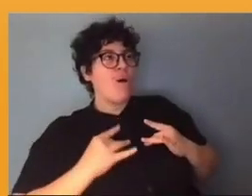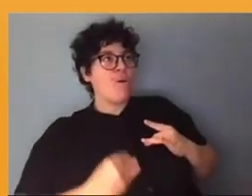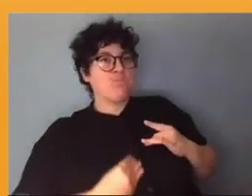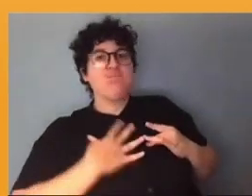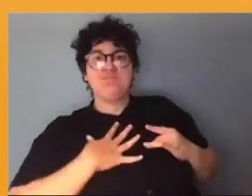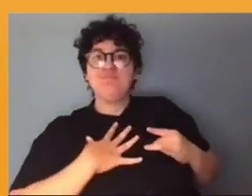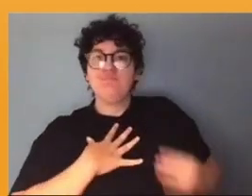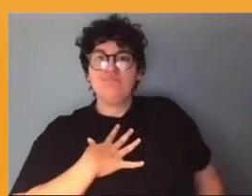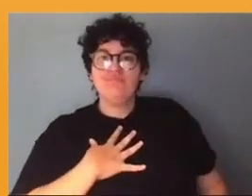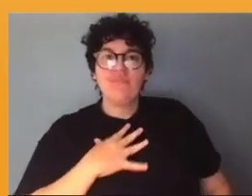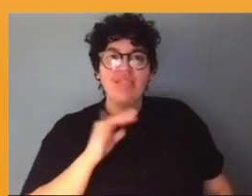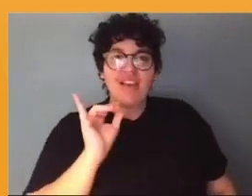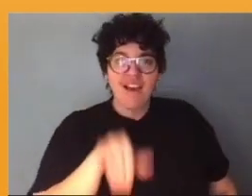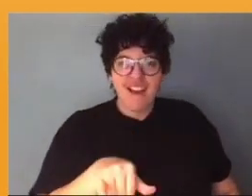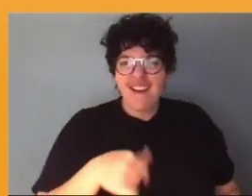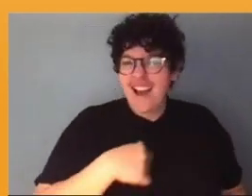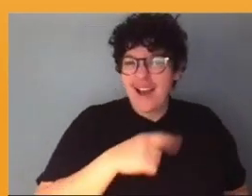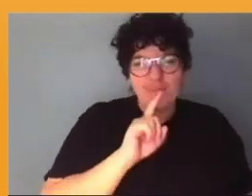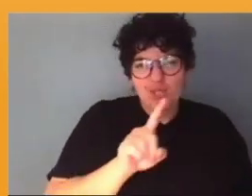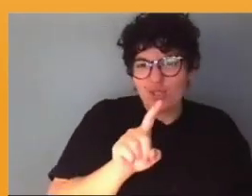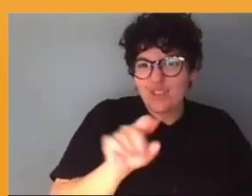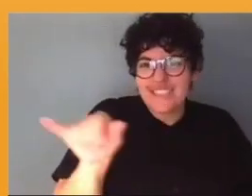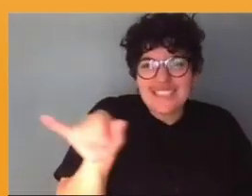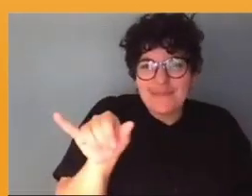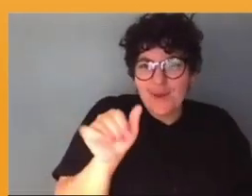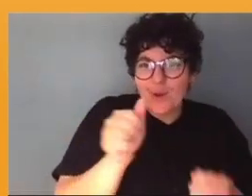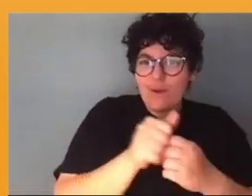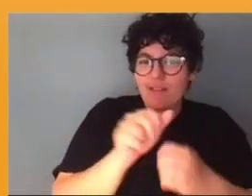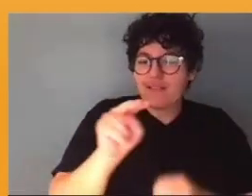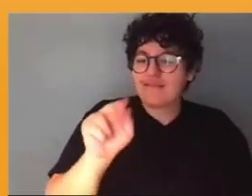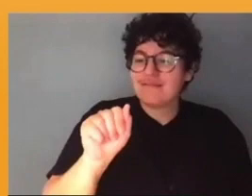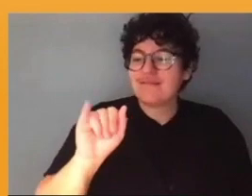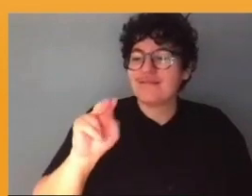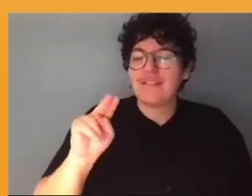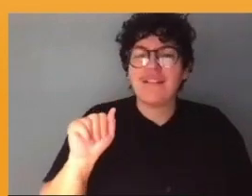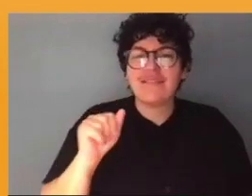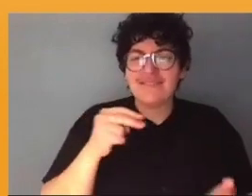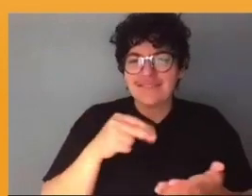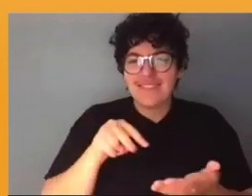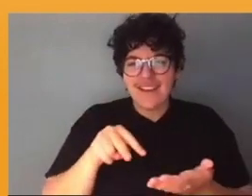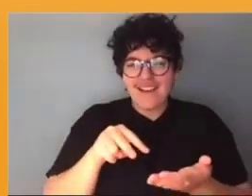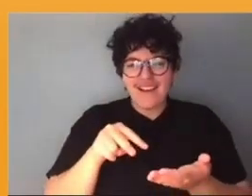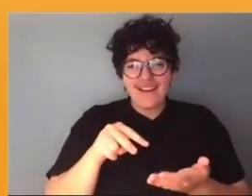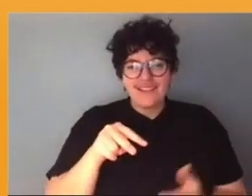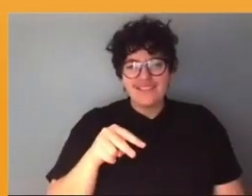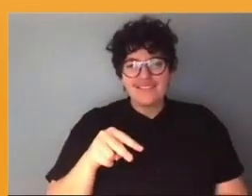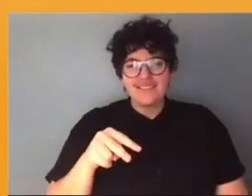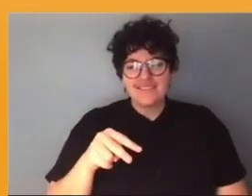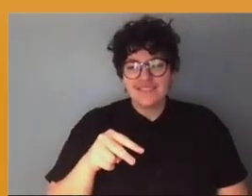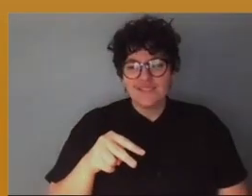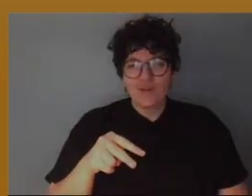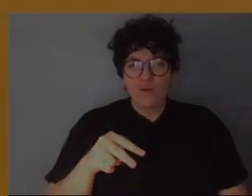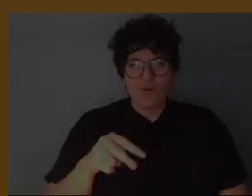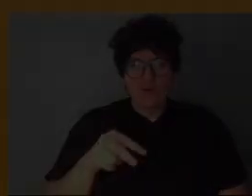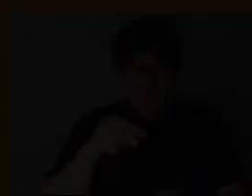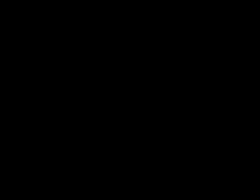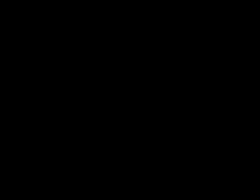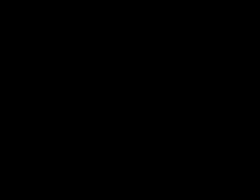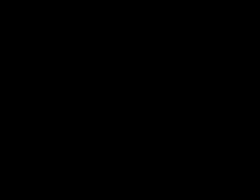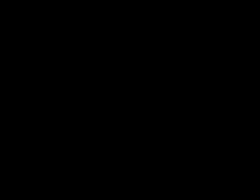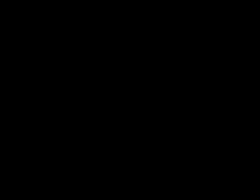the same thing too, because I think that's what the dance is all about, I think.